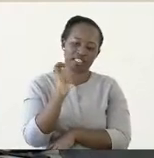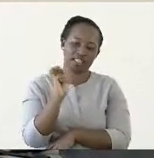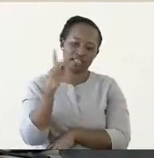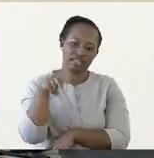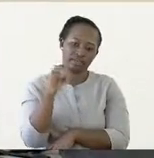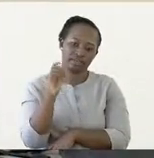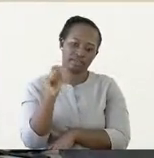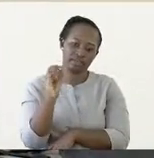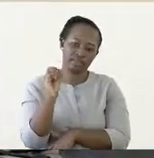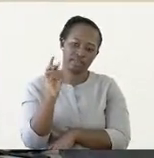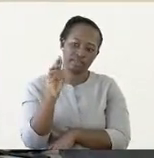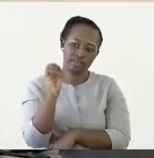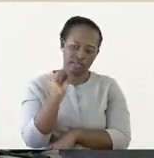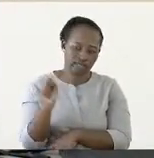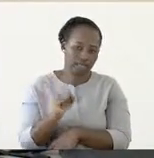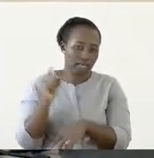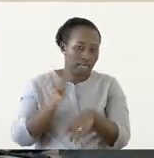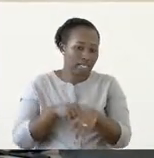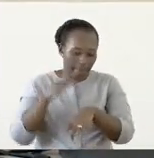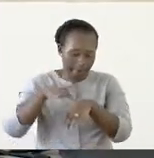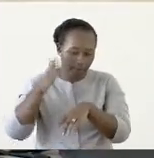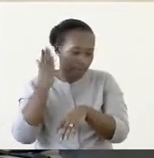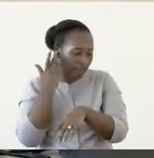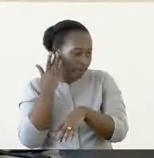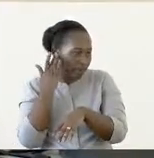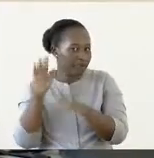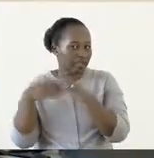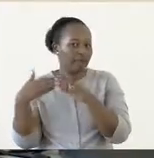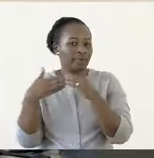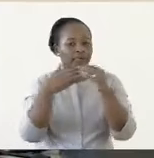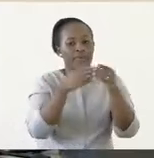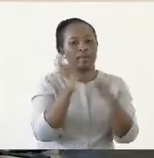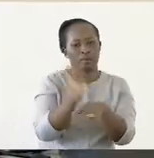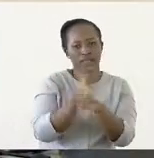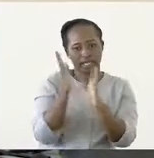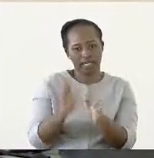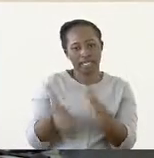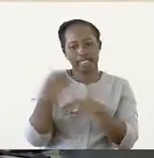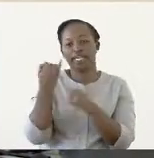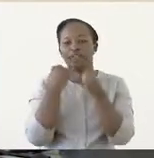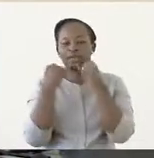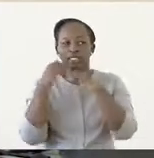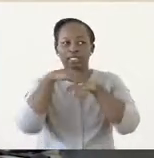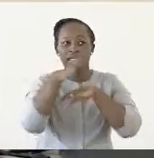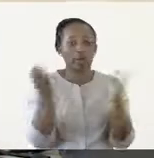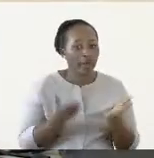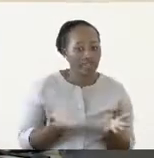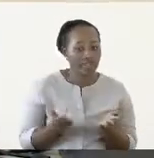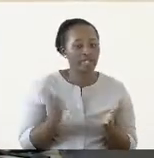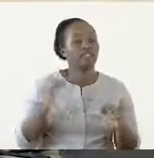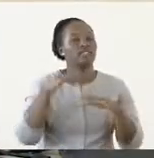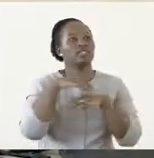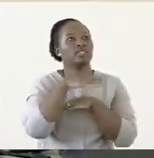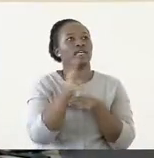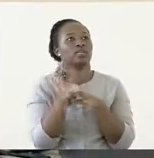it is going to be sent where? To the modulators. Then from the modulators, the information is going to send where? For there,